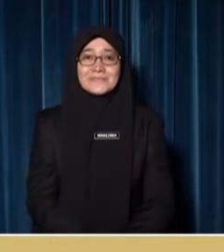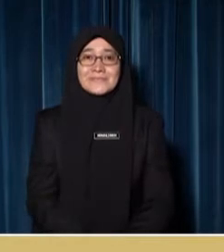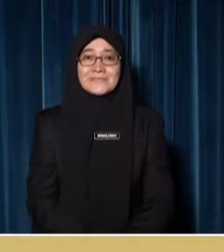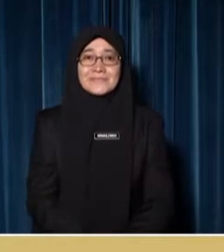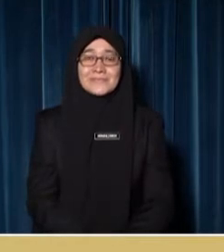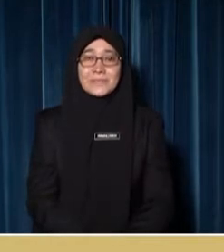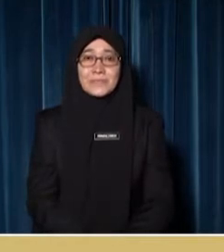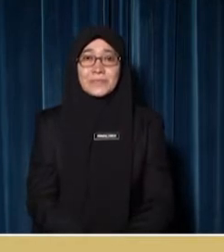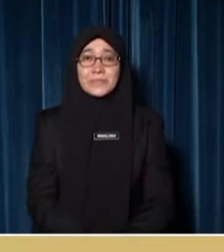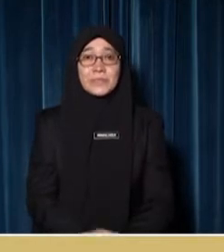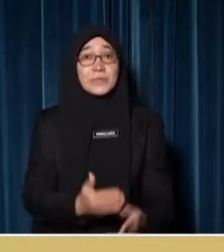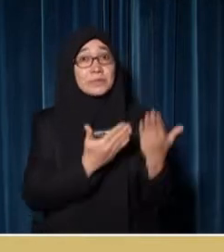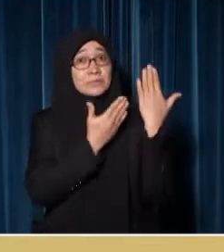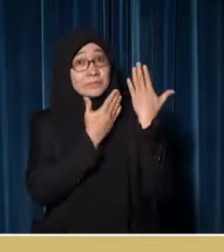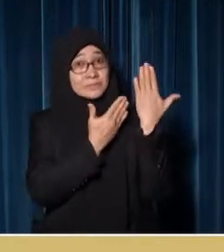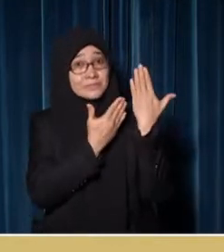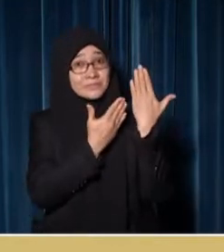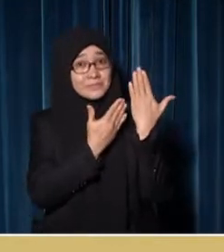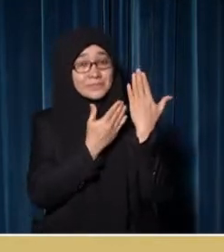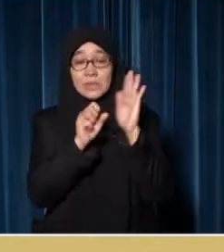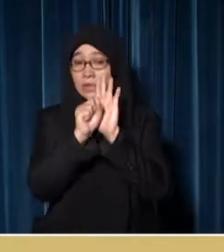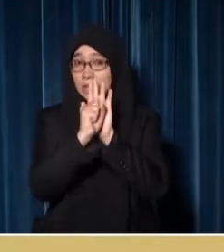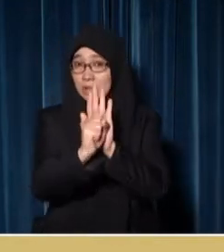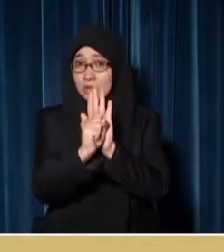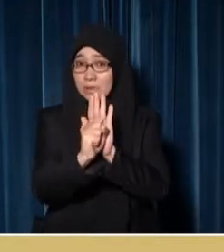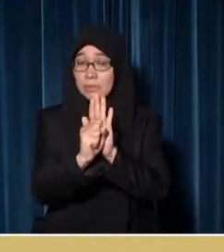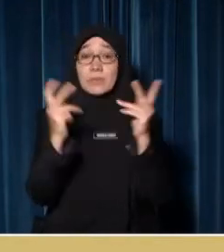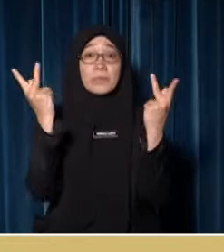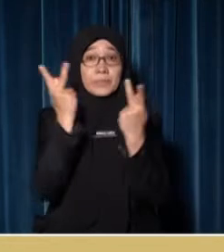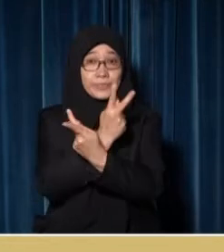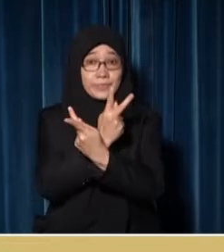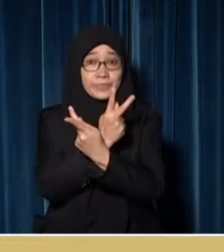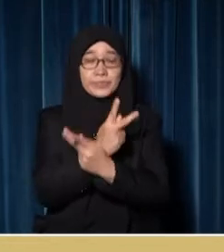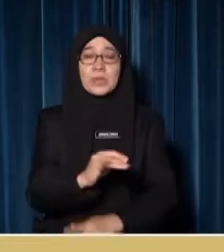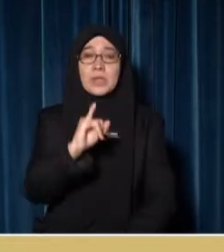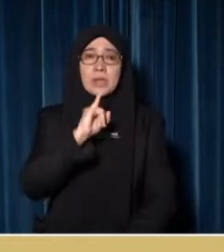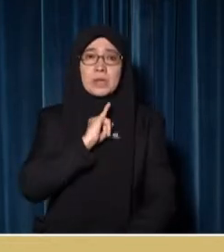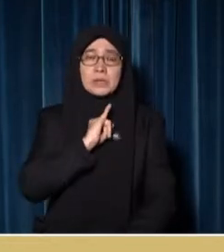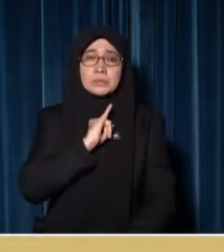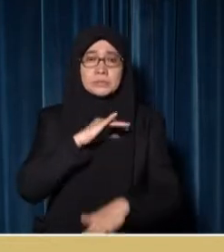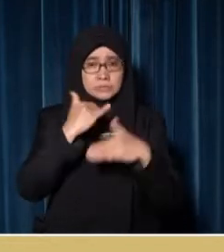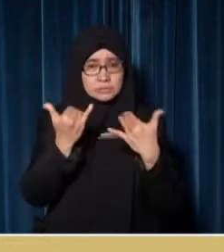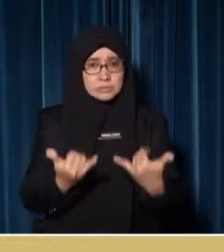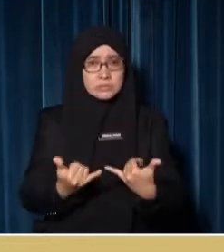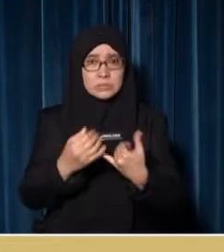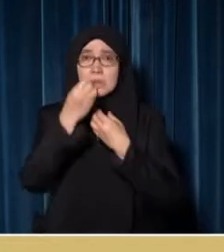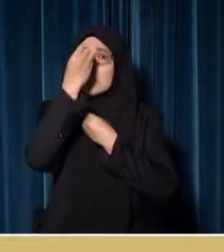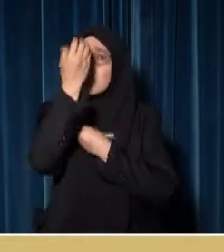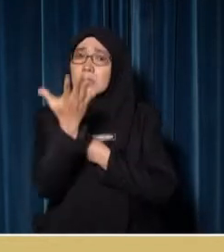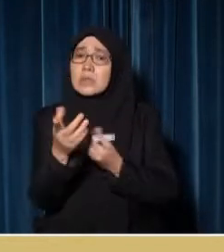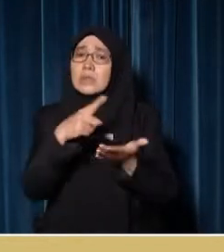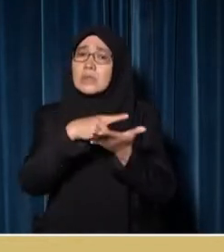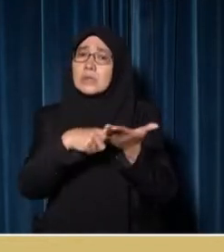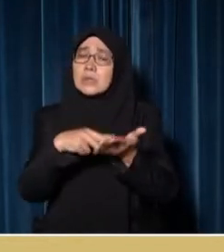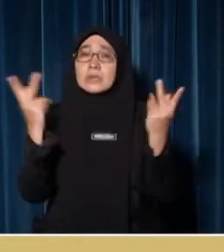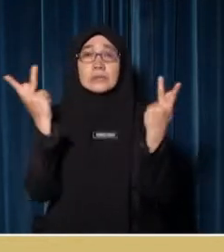This is the multiplication symbol. Now, I will explain what multiplication